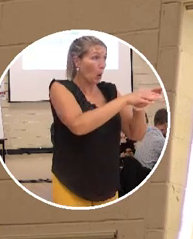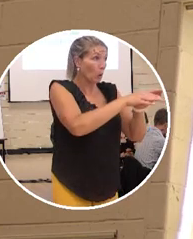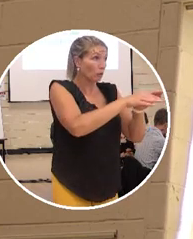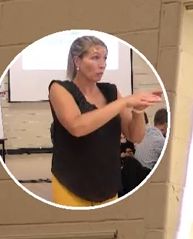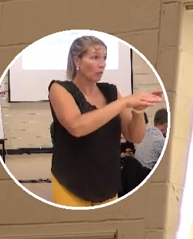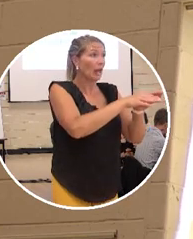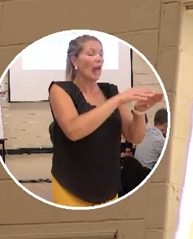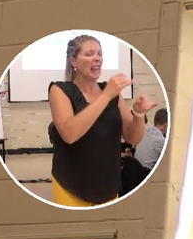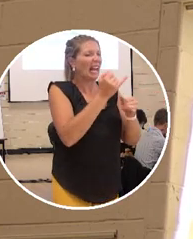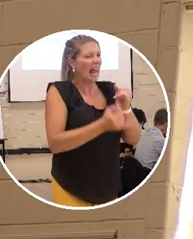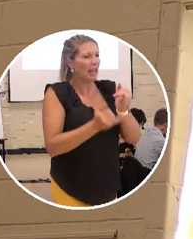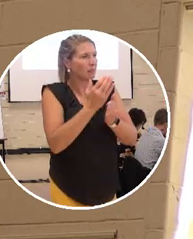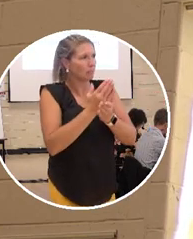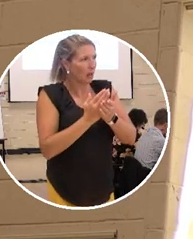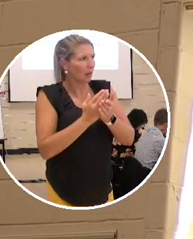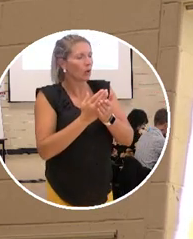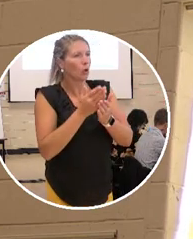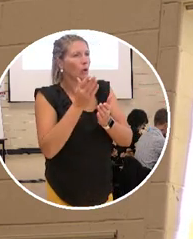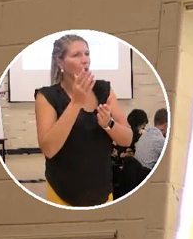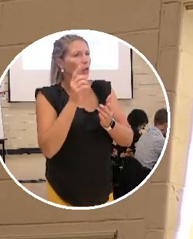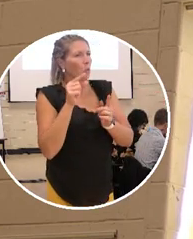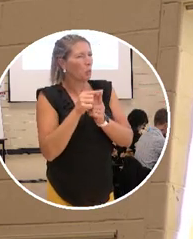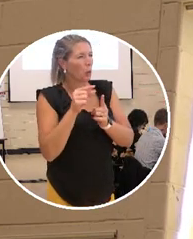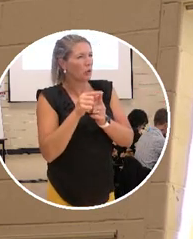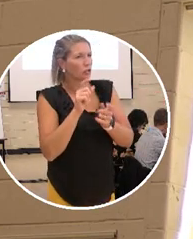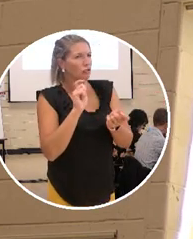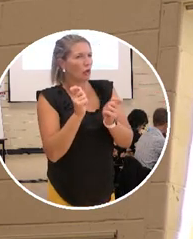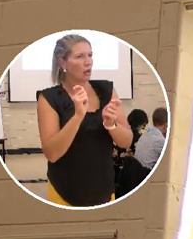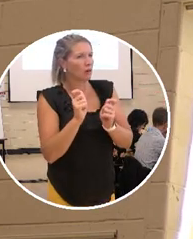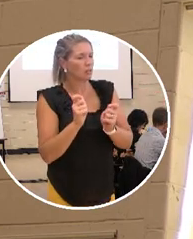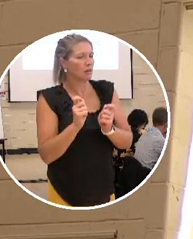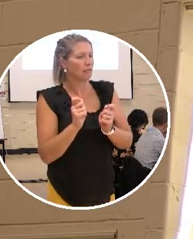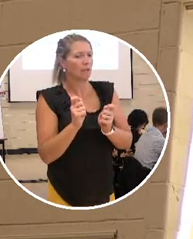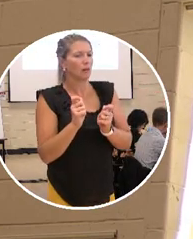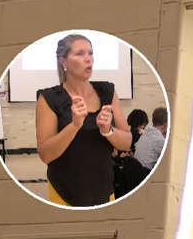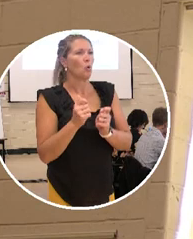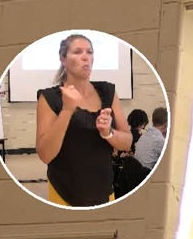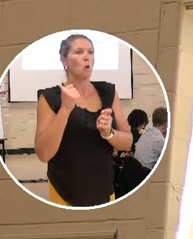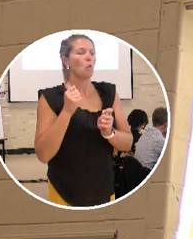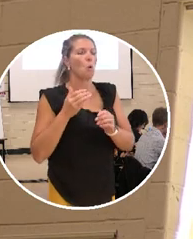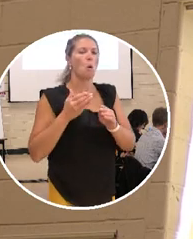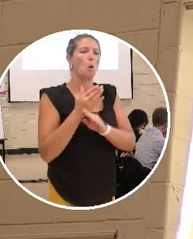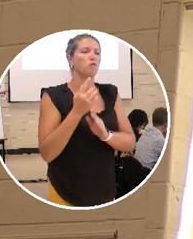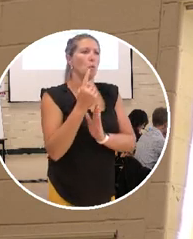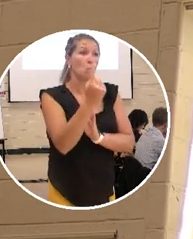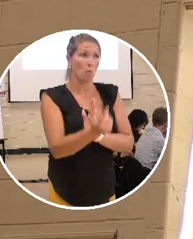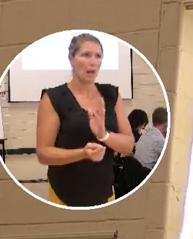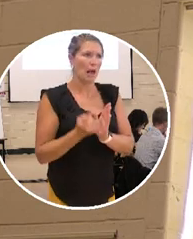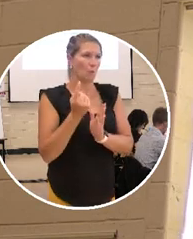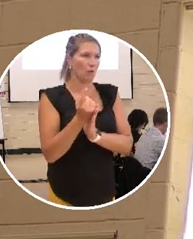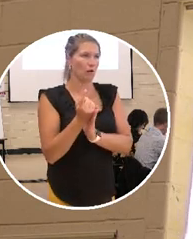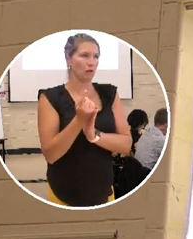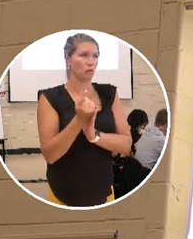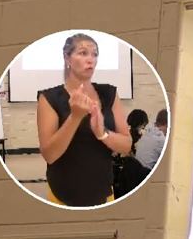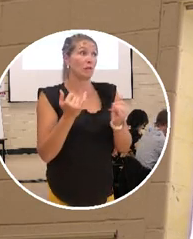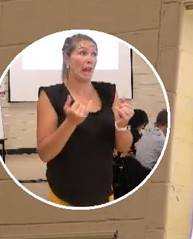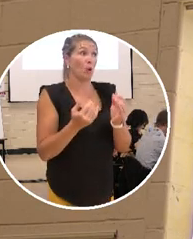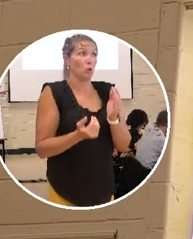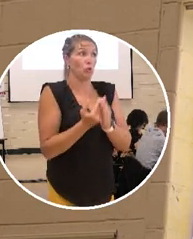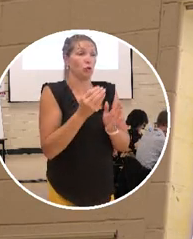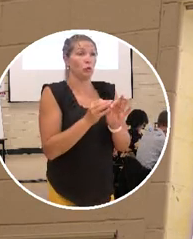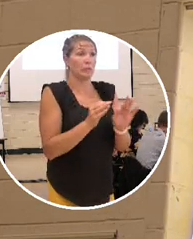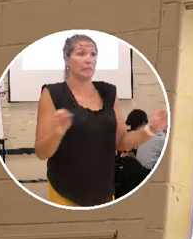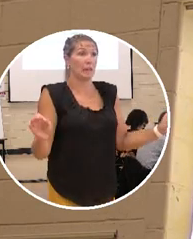the last section, which in any event shall not exceed 1 hour, so that it reads as follows.